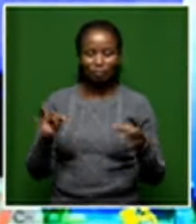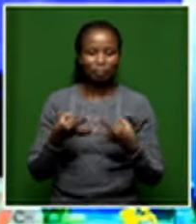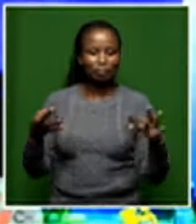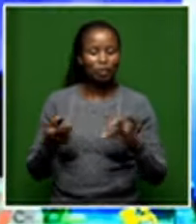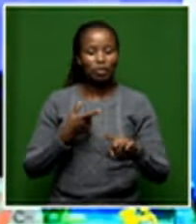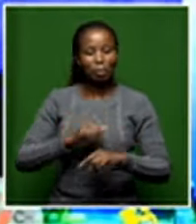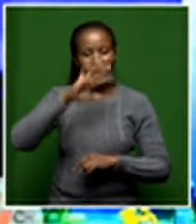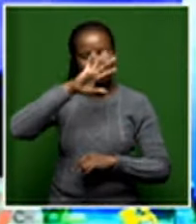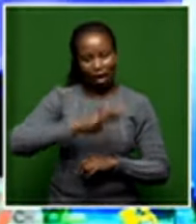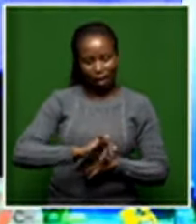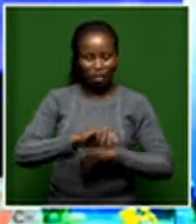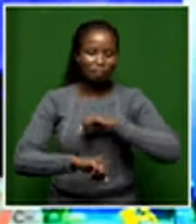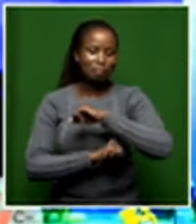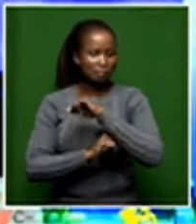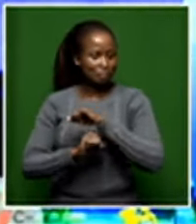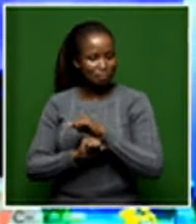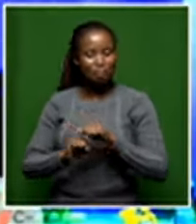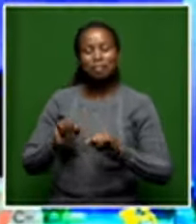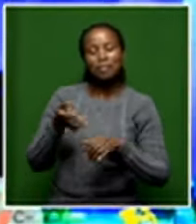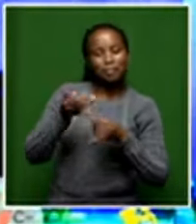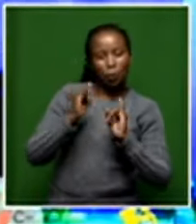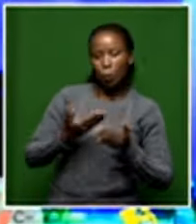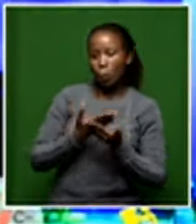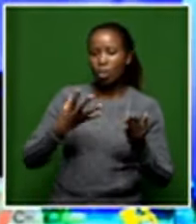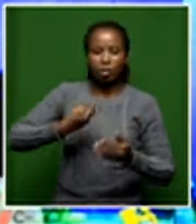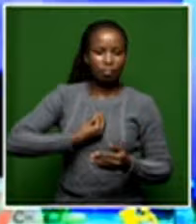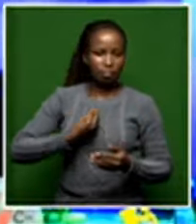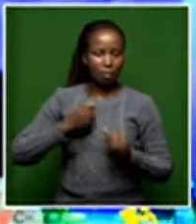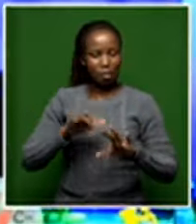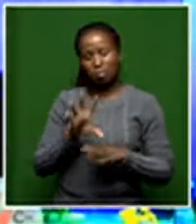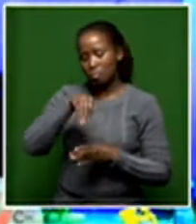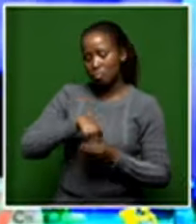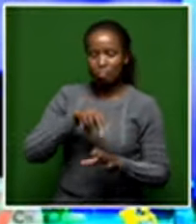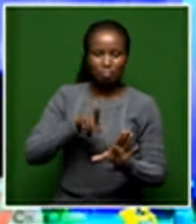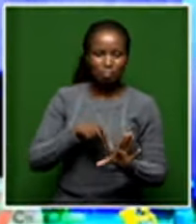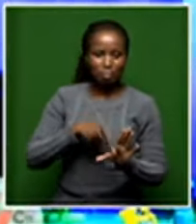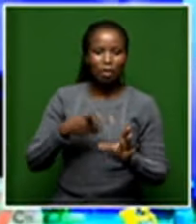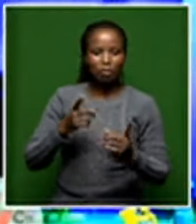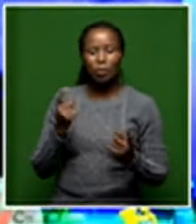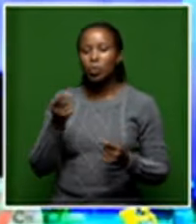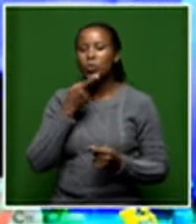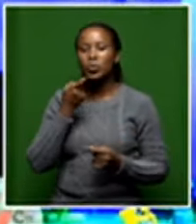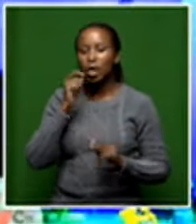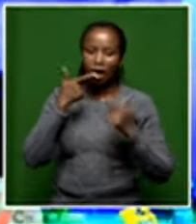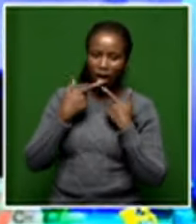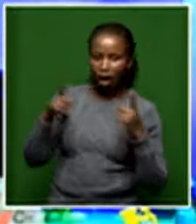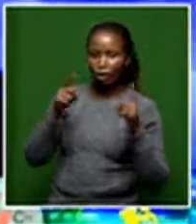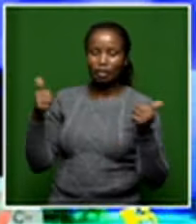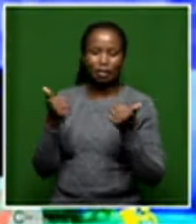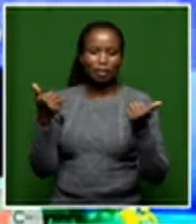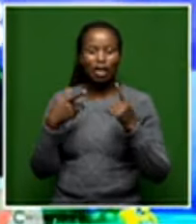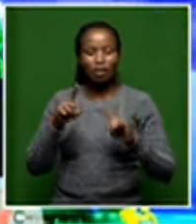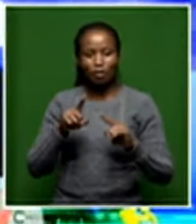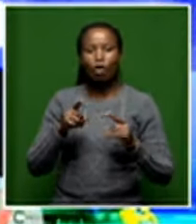Africa Foundation invites all music creators operating in South Africa to participate in the recently launched nationwide Revenue Streams